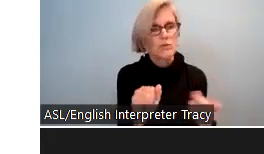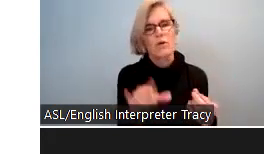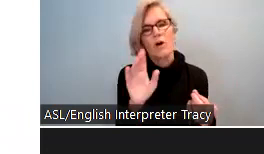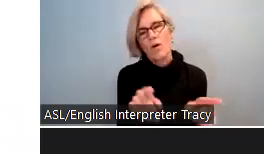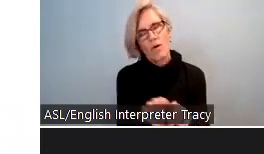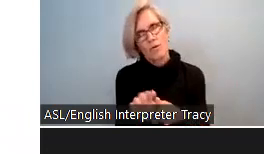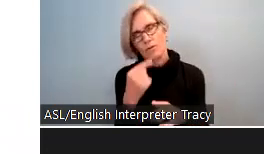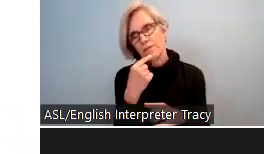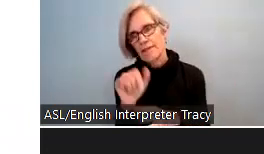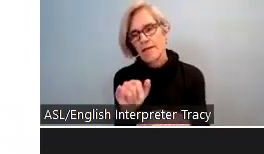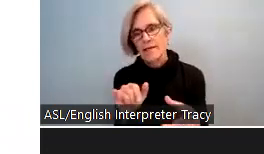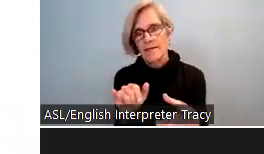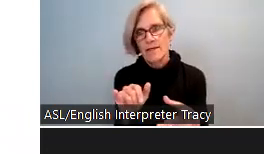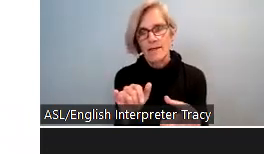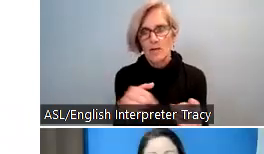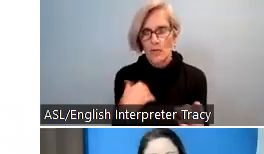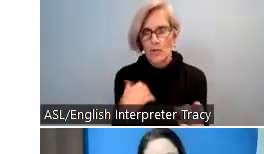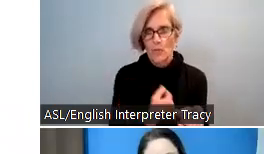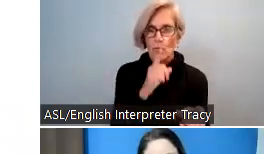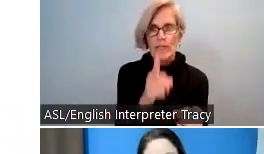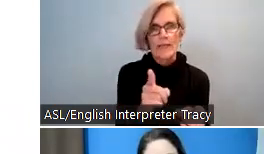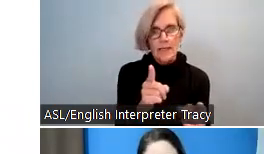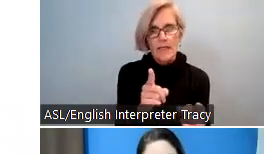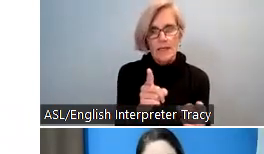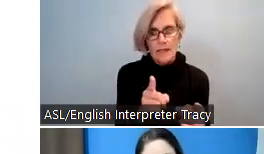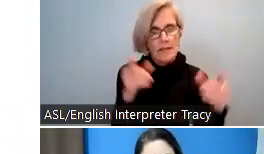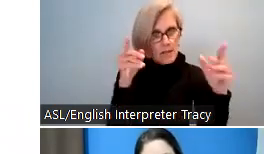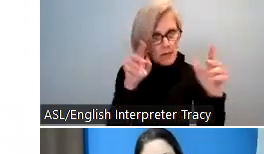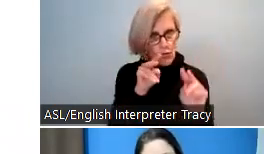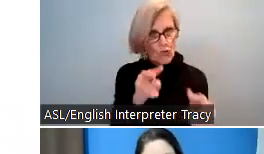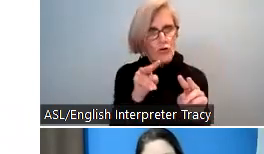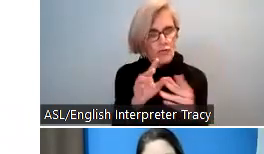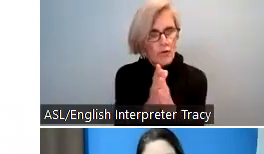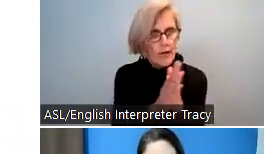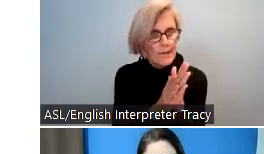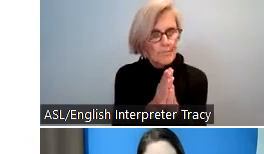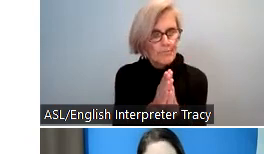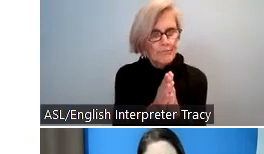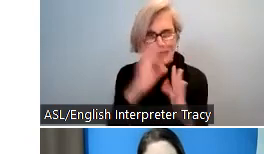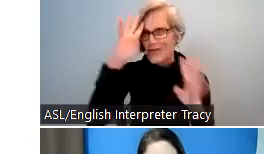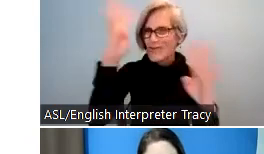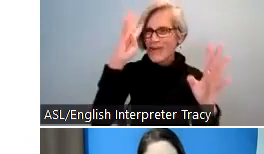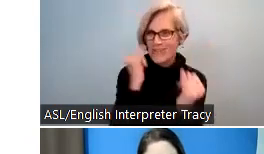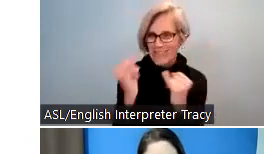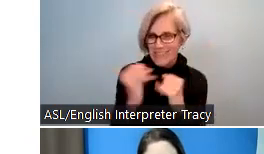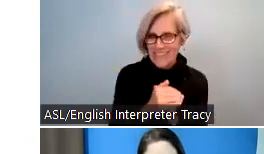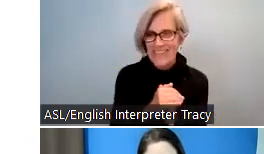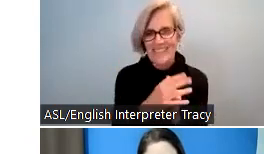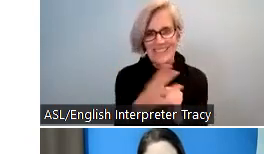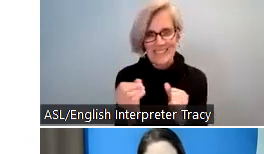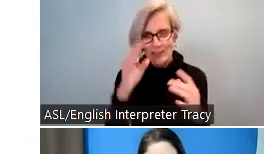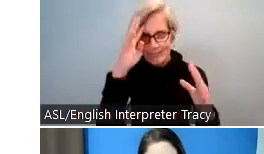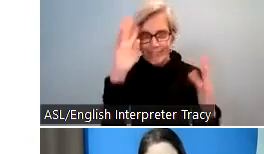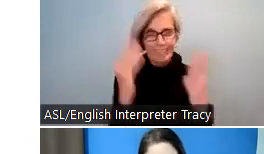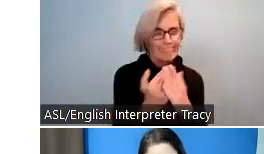that we really are looking for creative ideas, innovative ideas